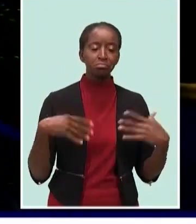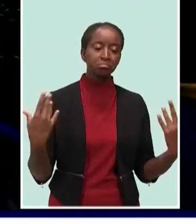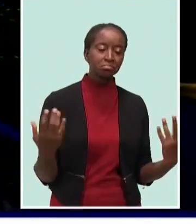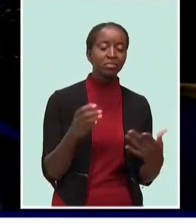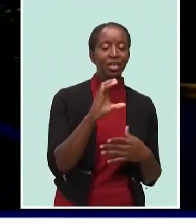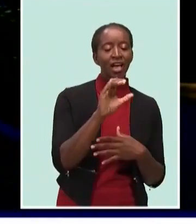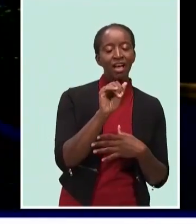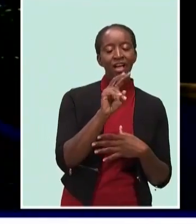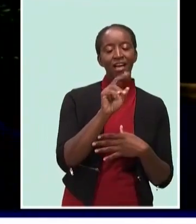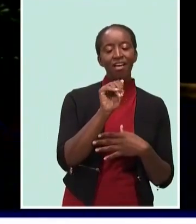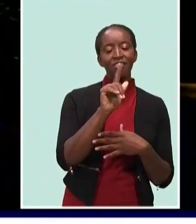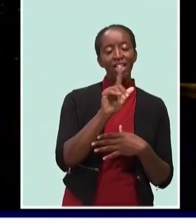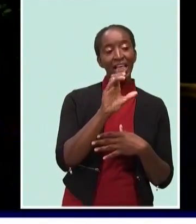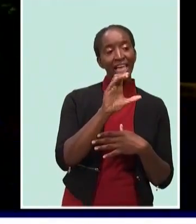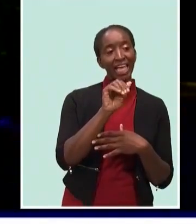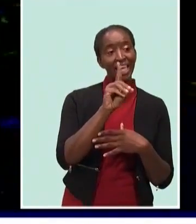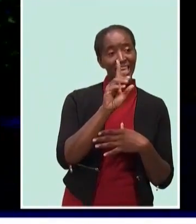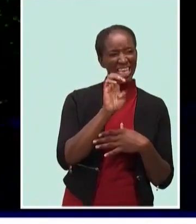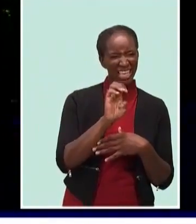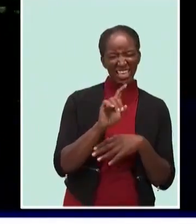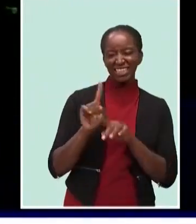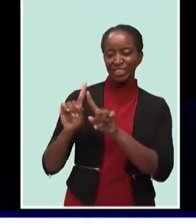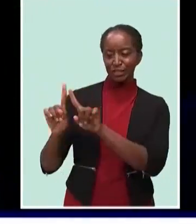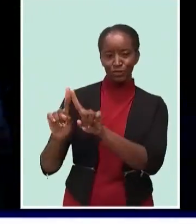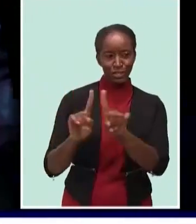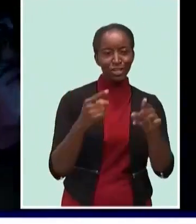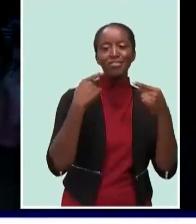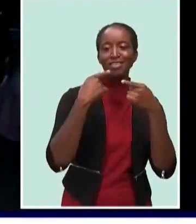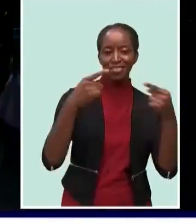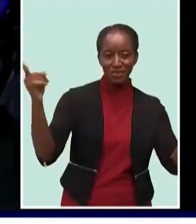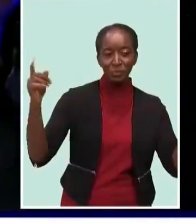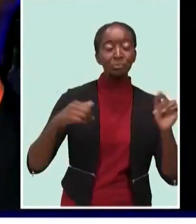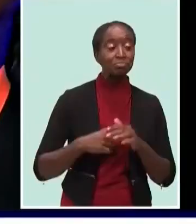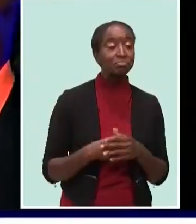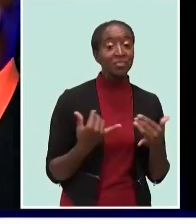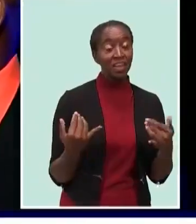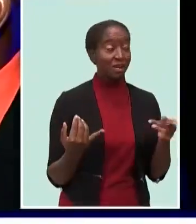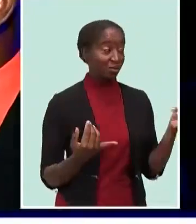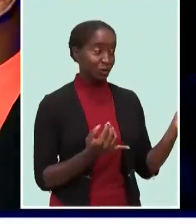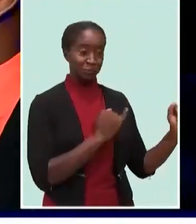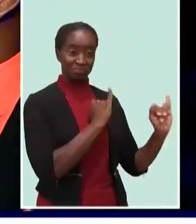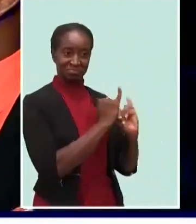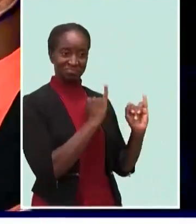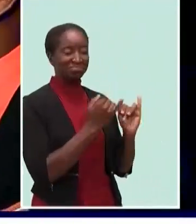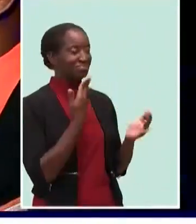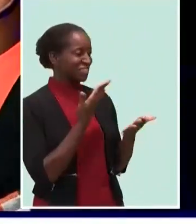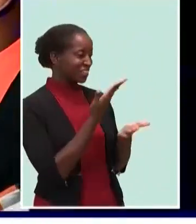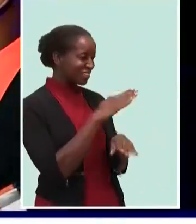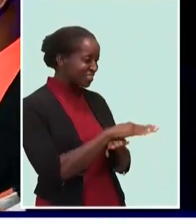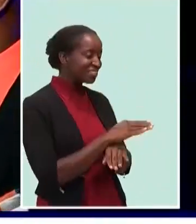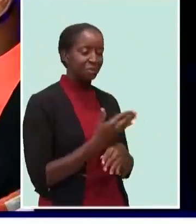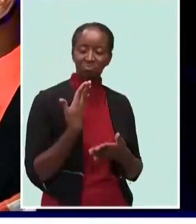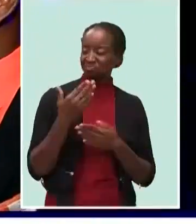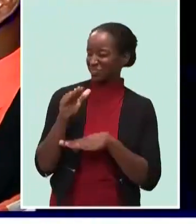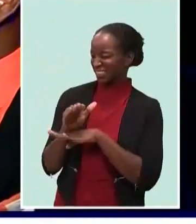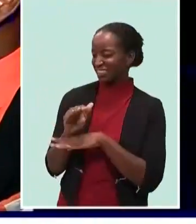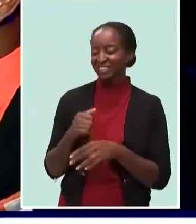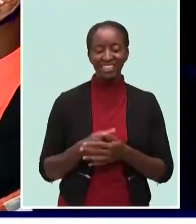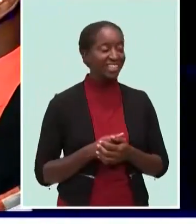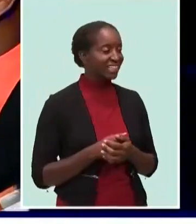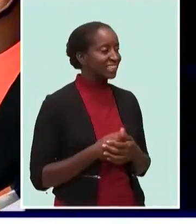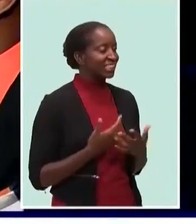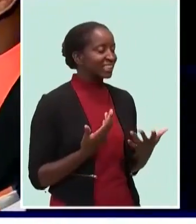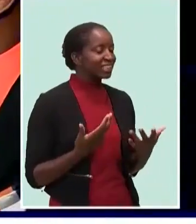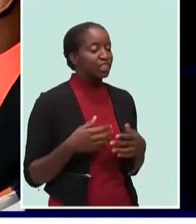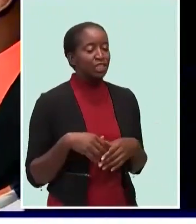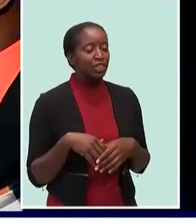Specialist with the NCF, Simone Covington. Good evening, Simone. Good evening. Okay, Simone, let's start with the Pick of the Crop competition. Some major changes